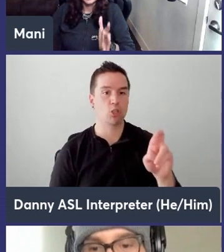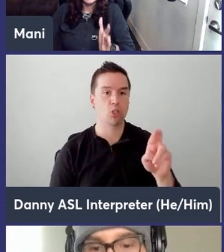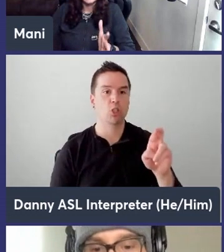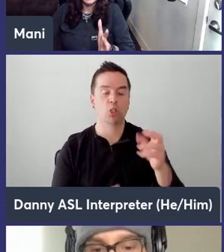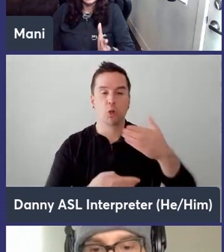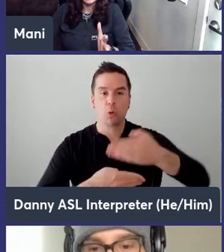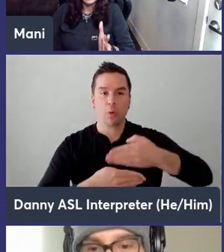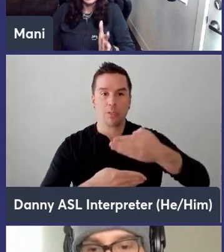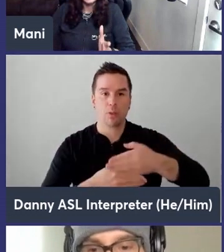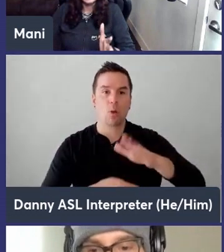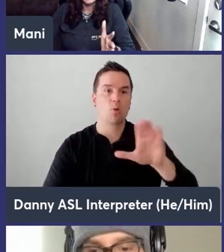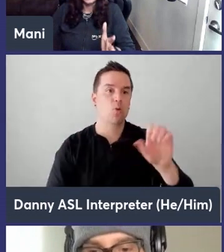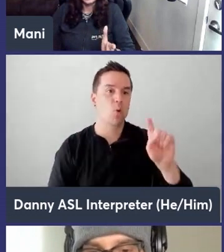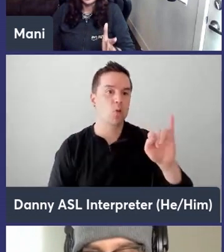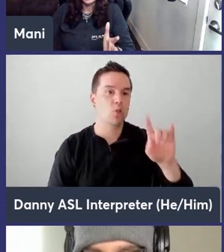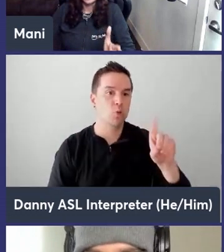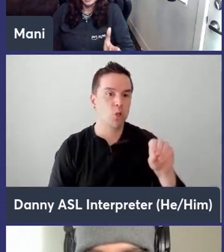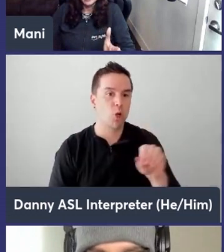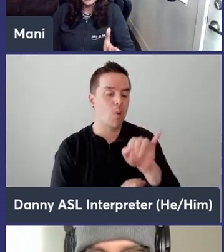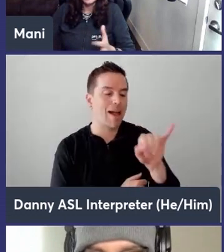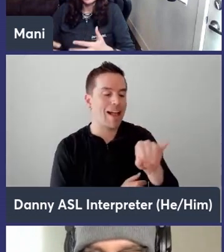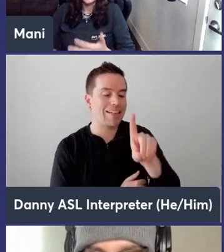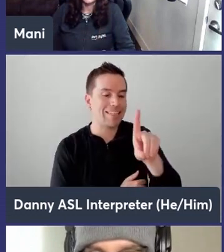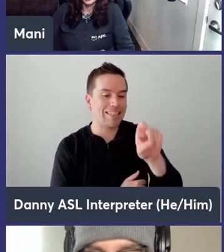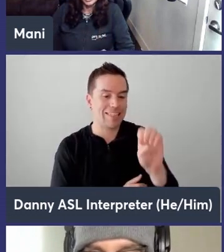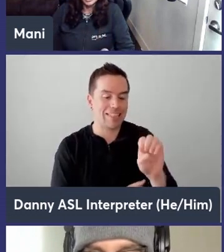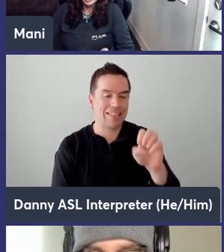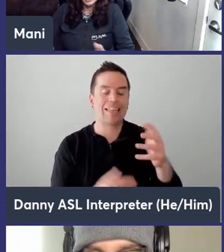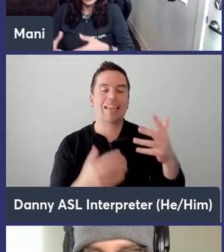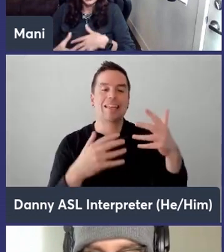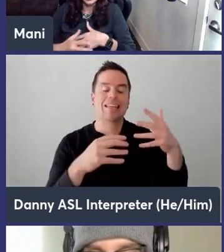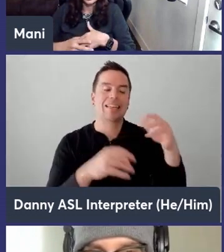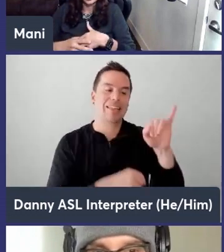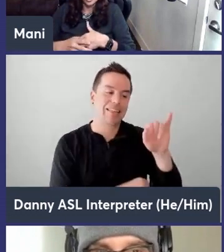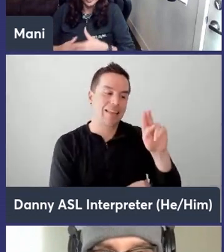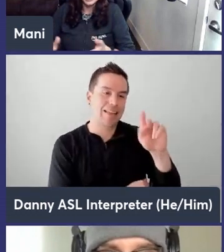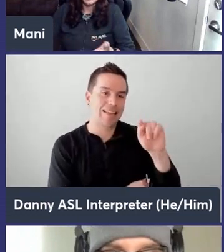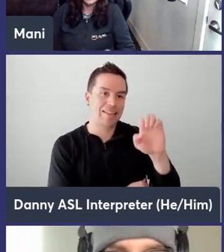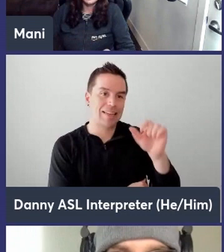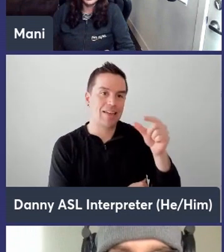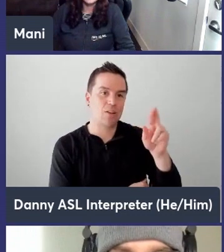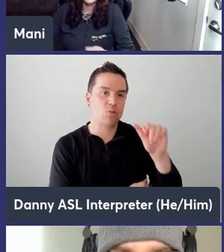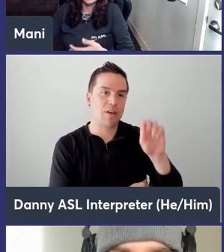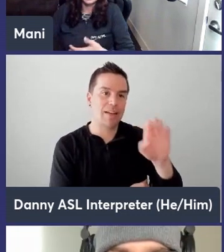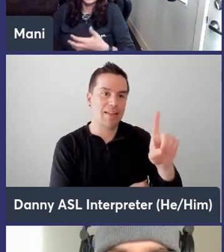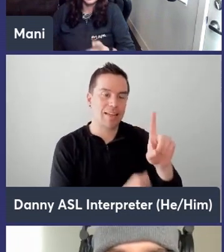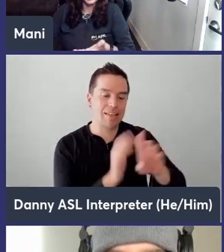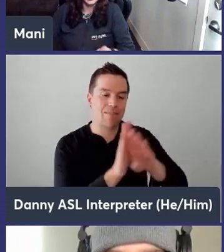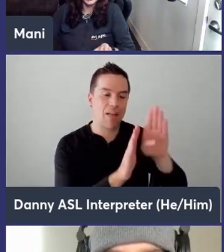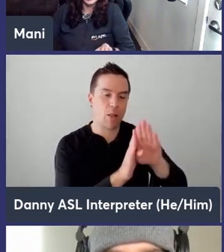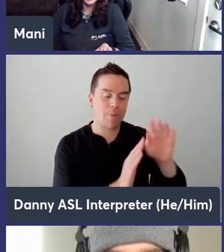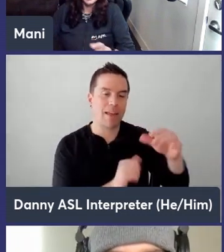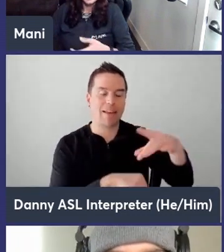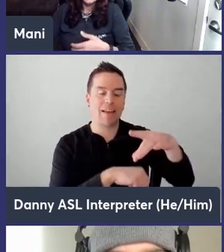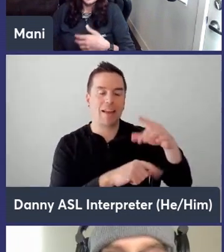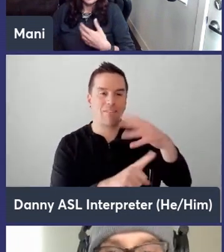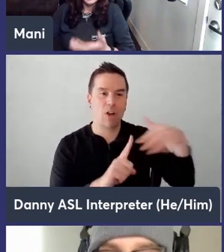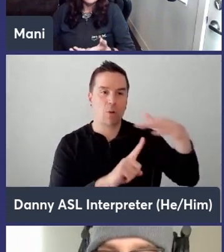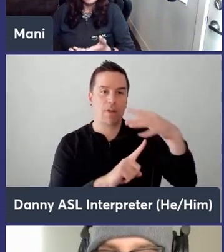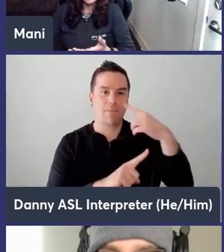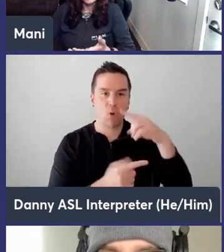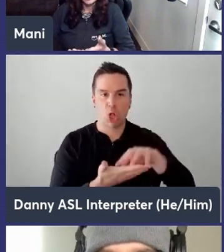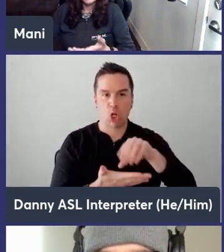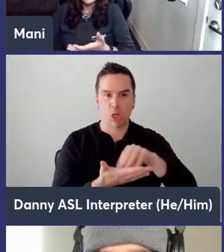your IDE, integrated development environment for doing machine learning. And there are so many features which are built into this. But